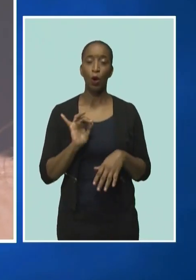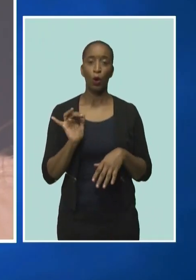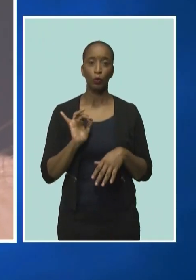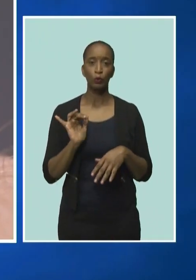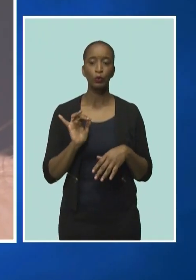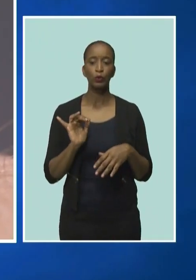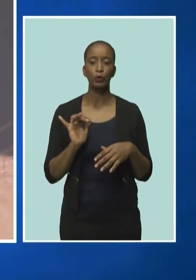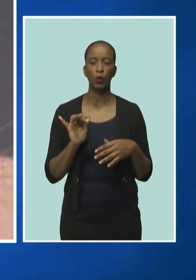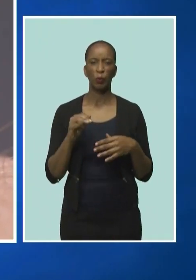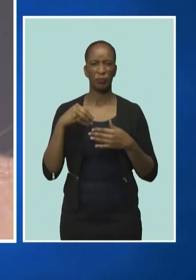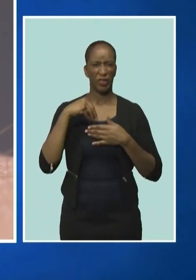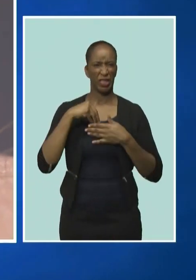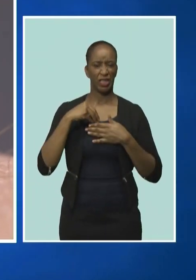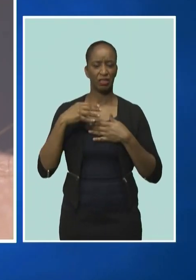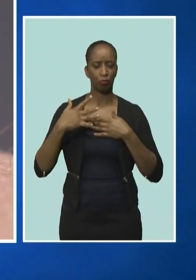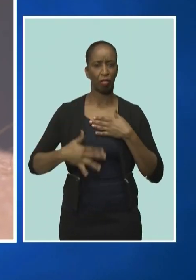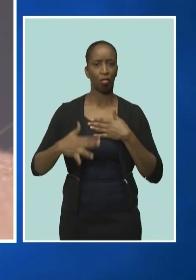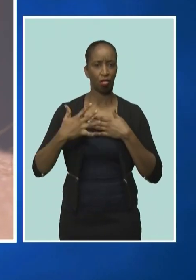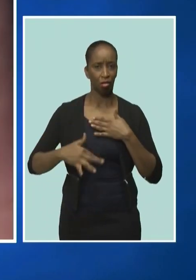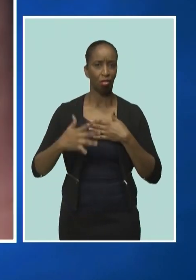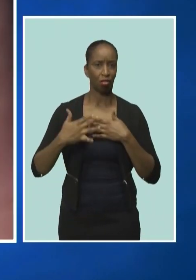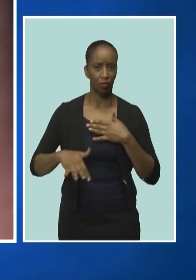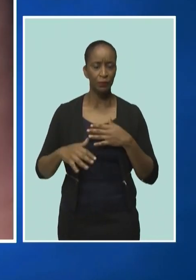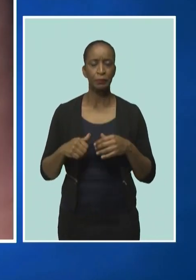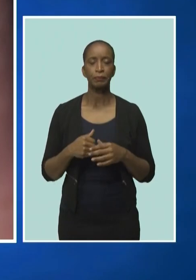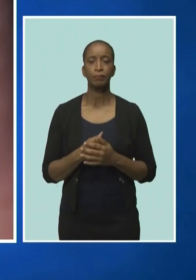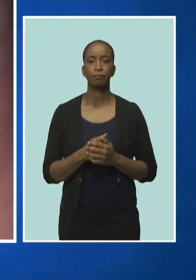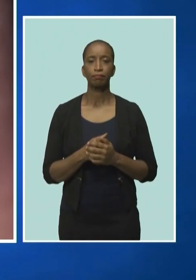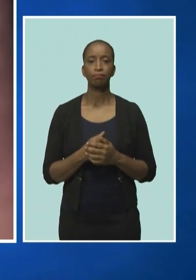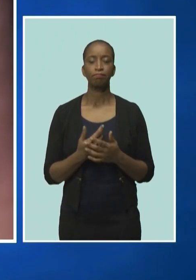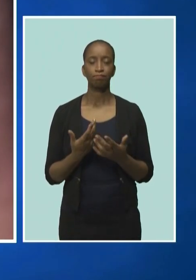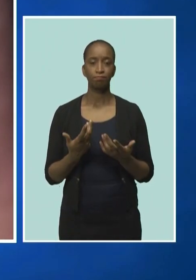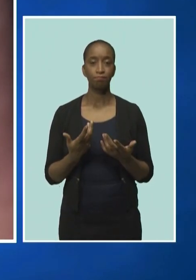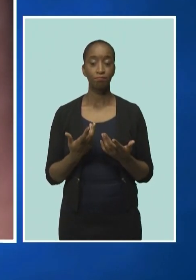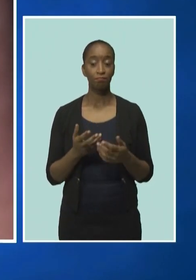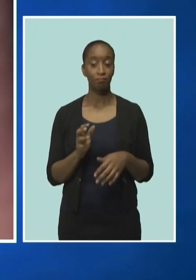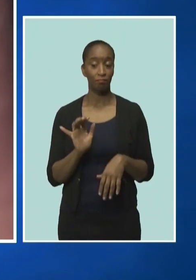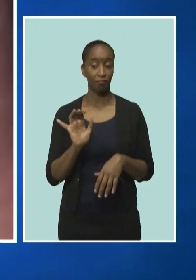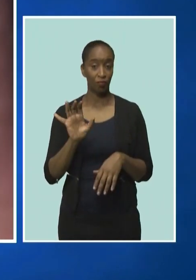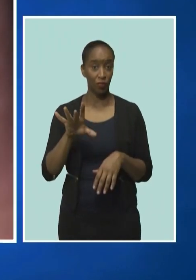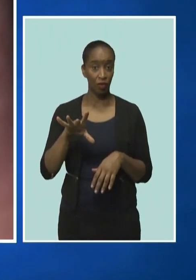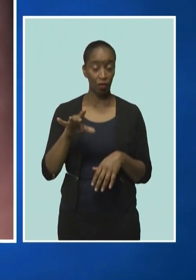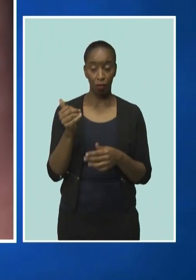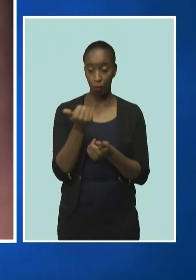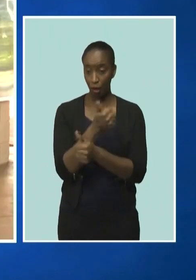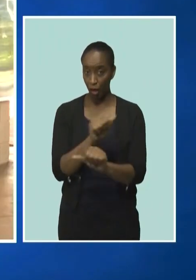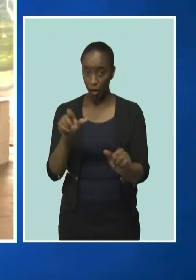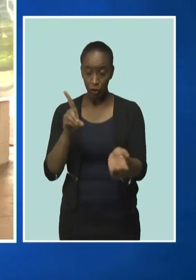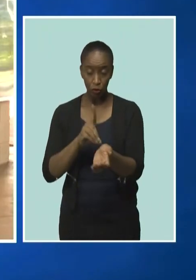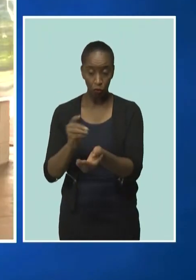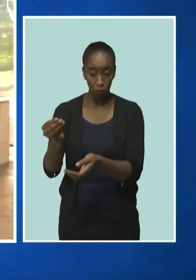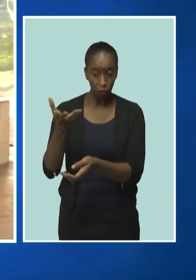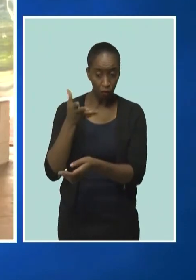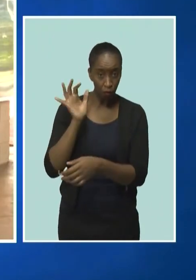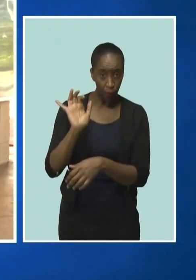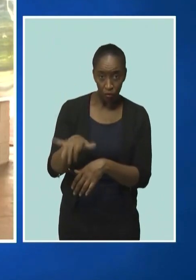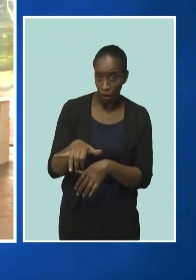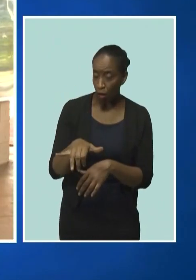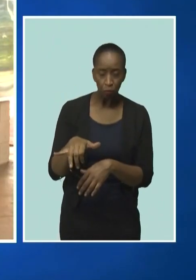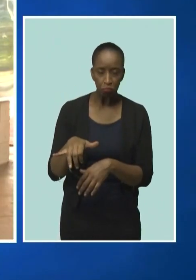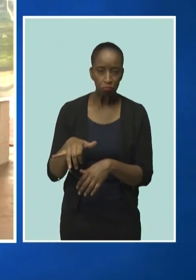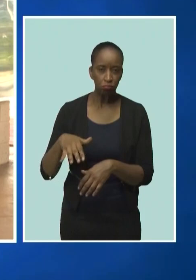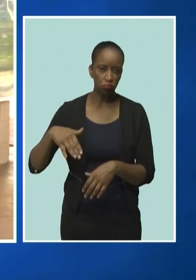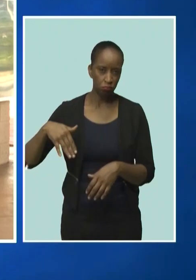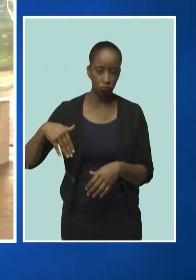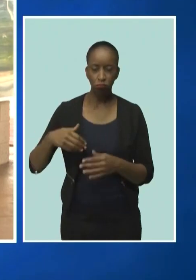But we haven't had any of those yet reported. Hemorrhaging meaning bleeding. We've